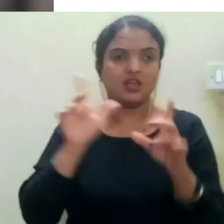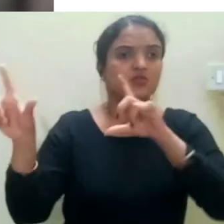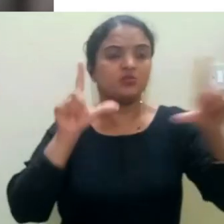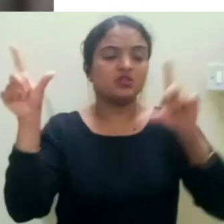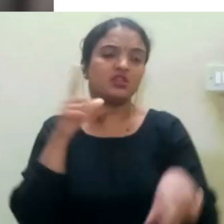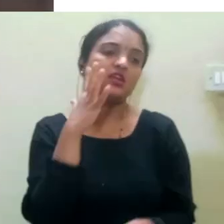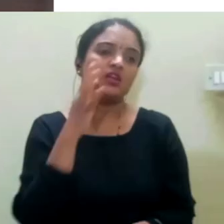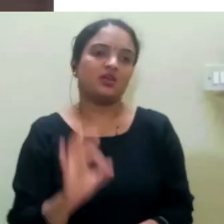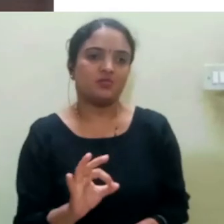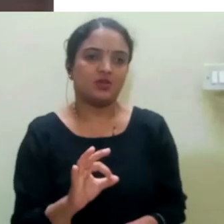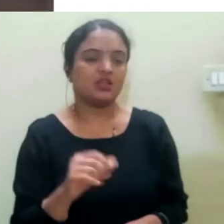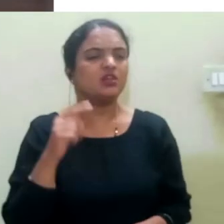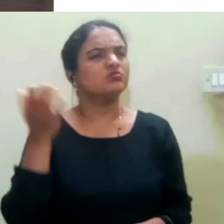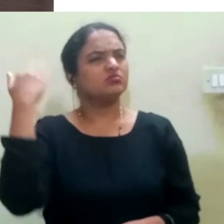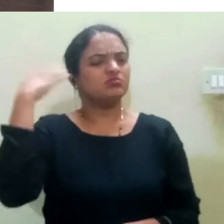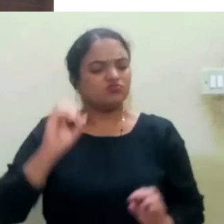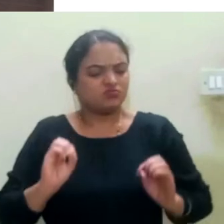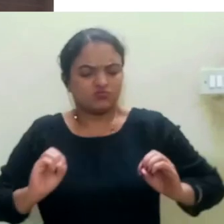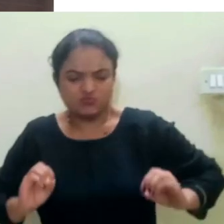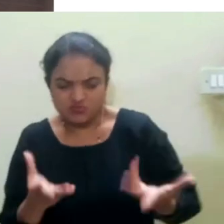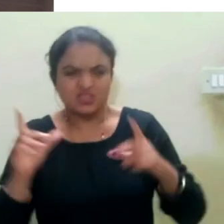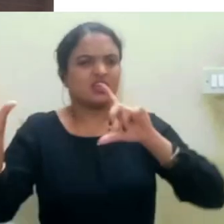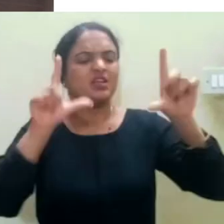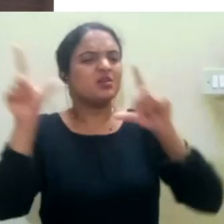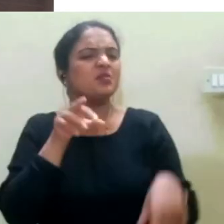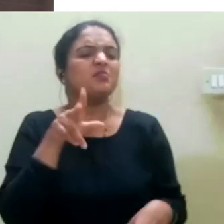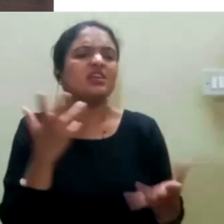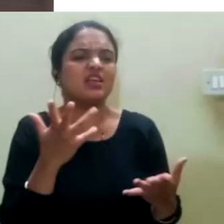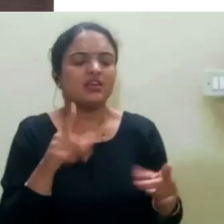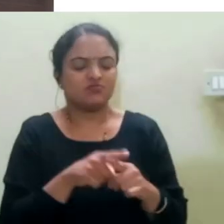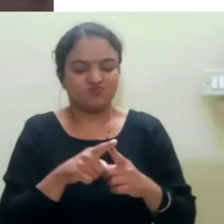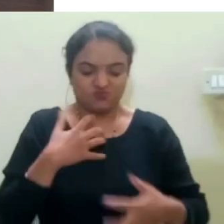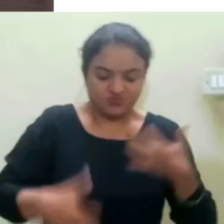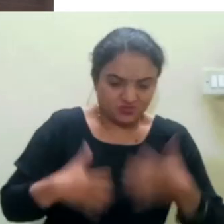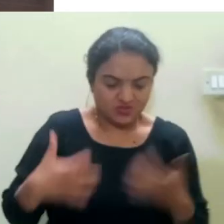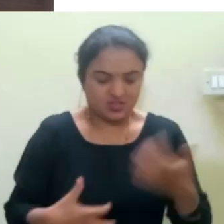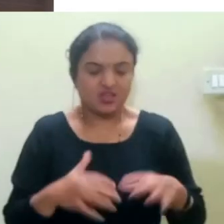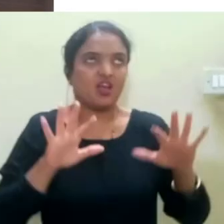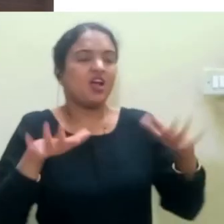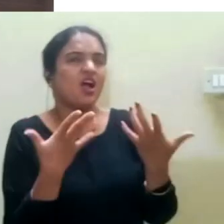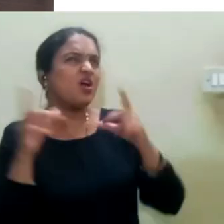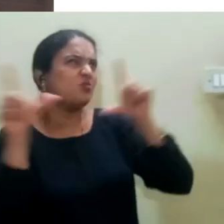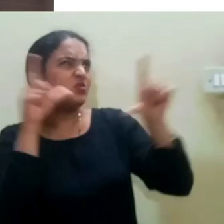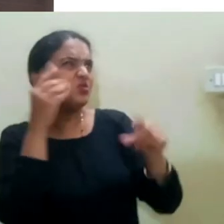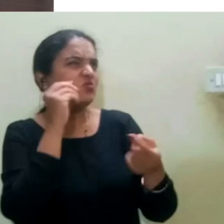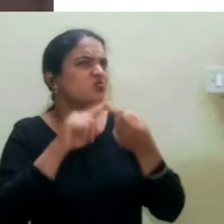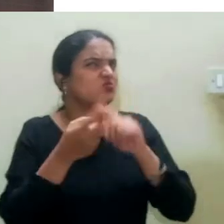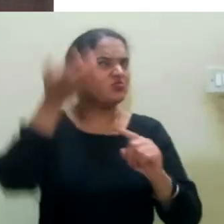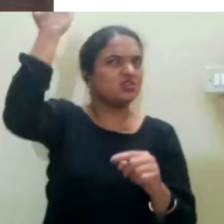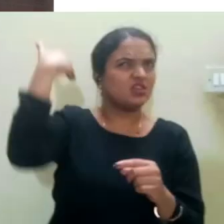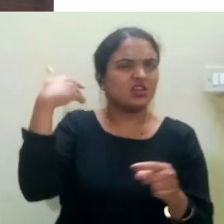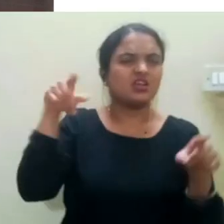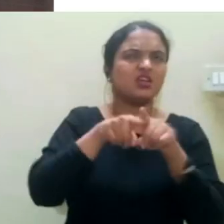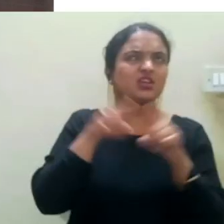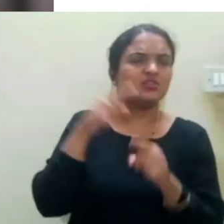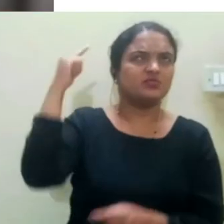of learning. From the very start, museums have been associated with curiosity, with wonder, and with